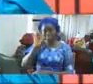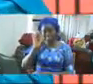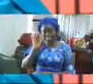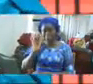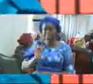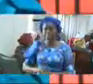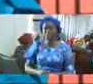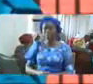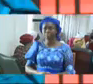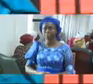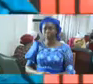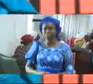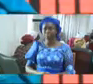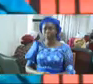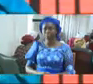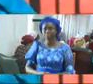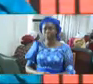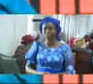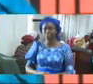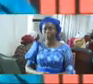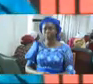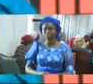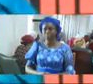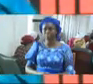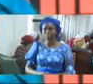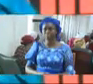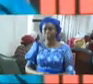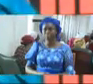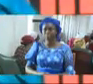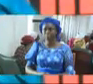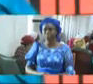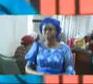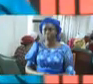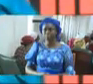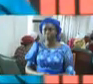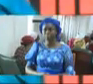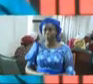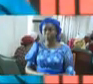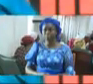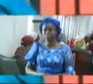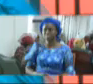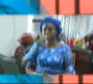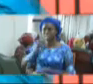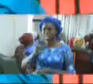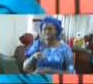And when he came unto Lehi, the Philistines shouted against him.